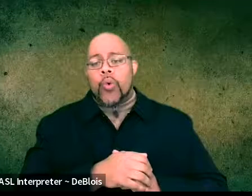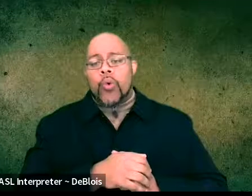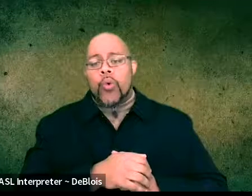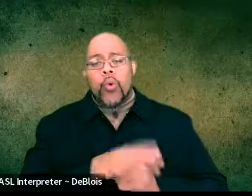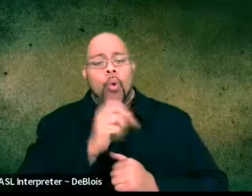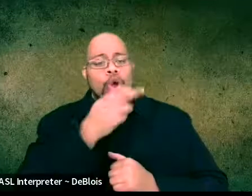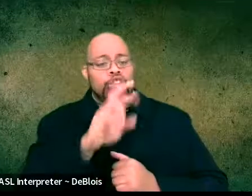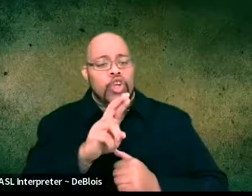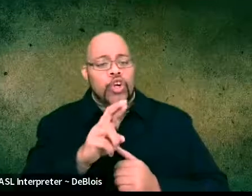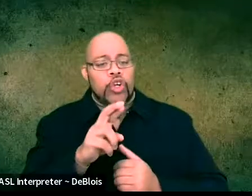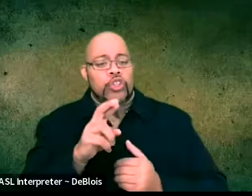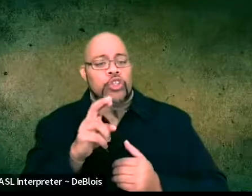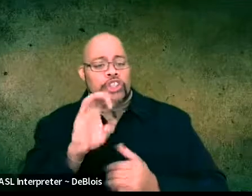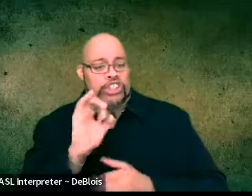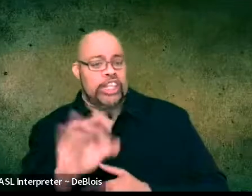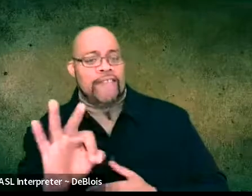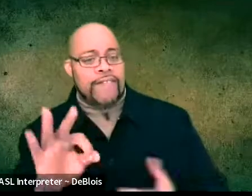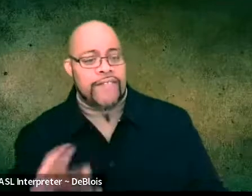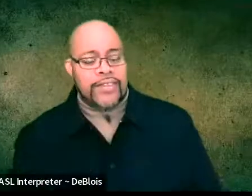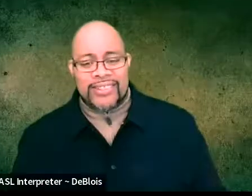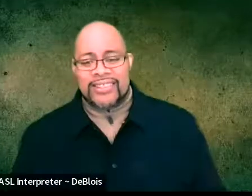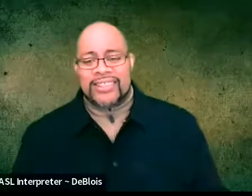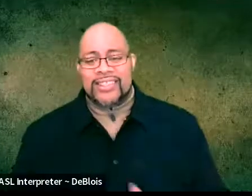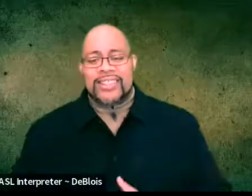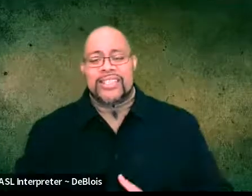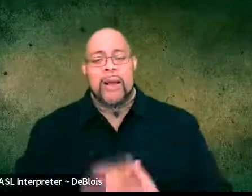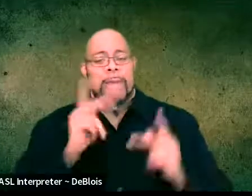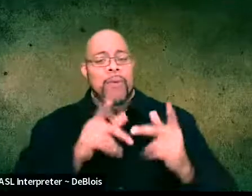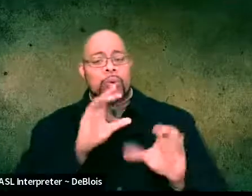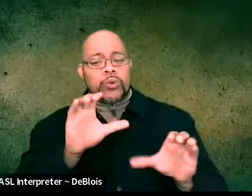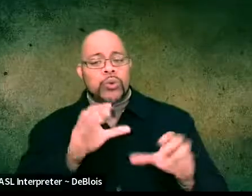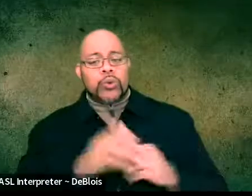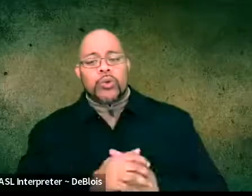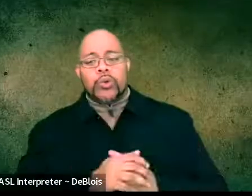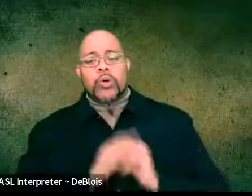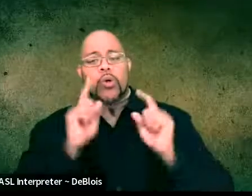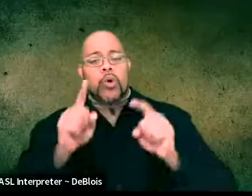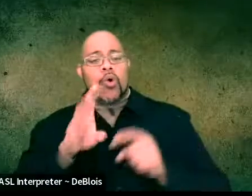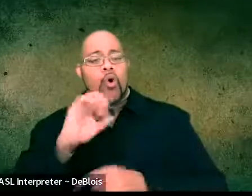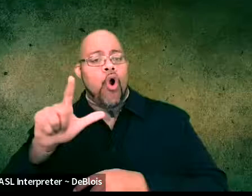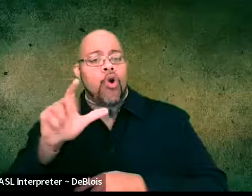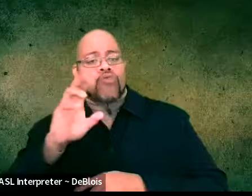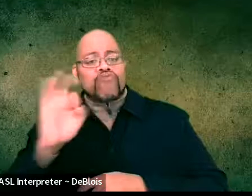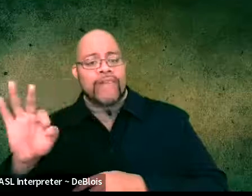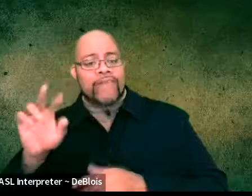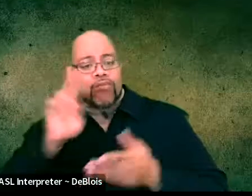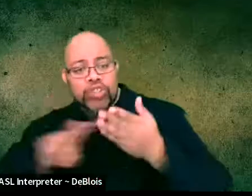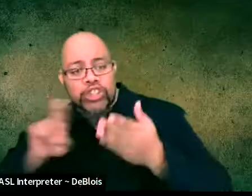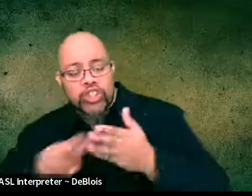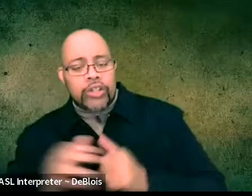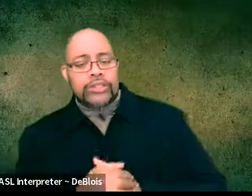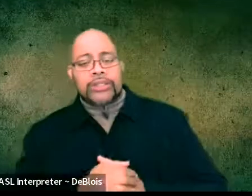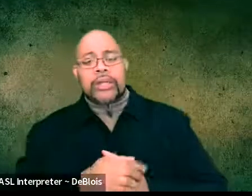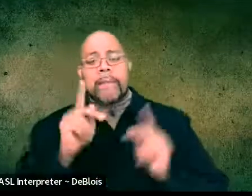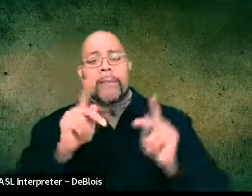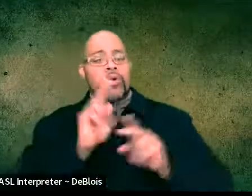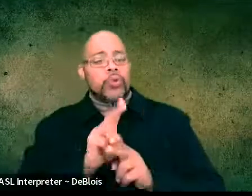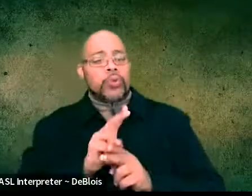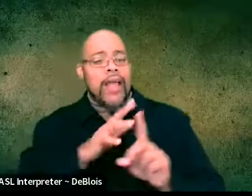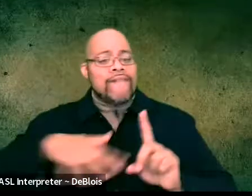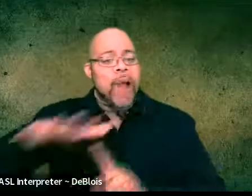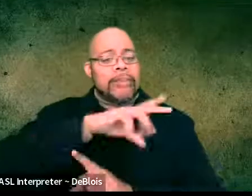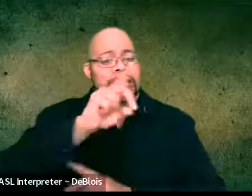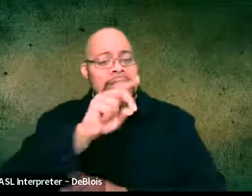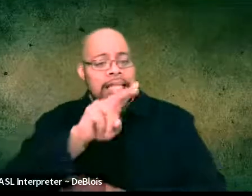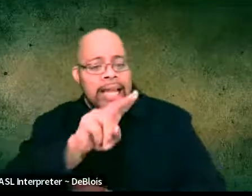oyster chefs. And I'm like, what? People who do, go do coral reef research, people who use environmental DNA,